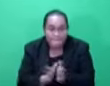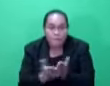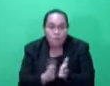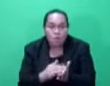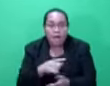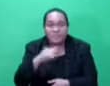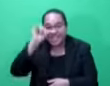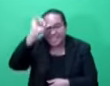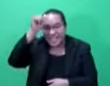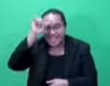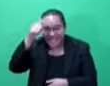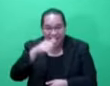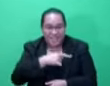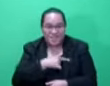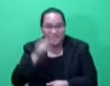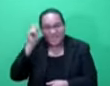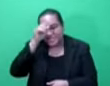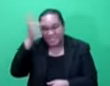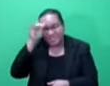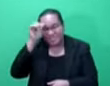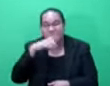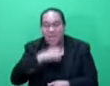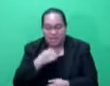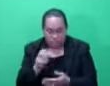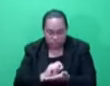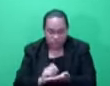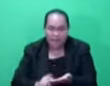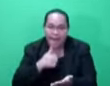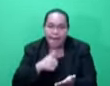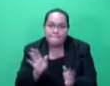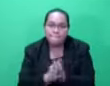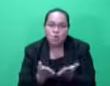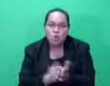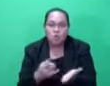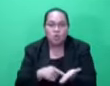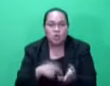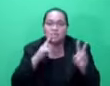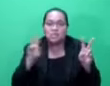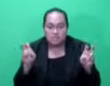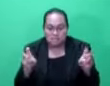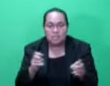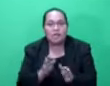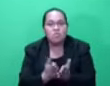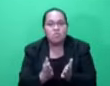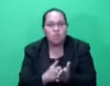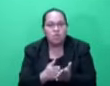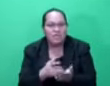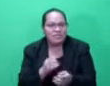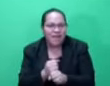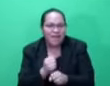Indian philosopher, Vishal Magarwadi, who wrote a book titled "The Book That Made You World."